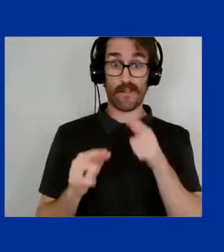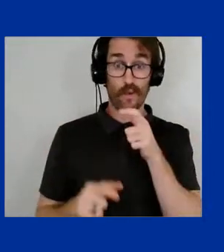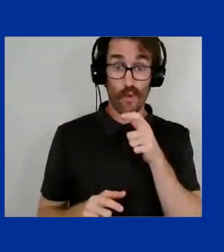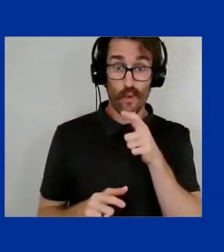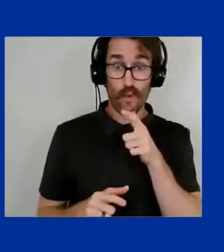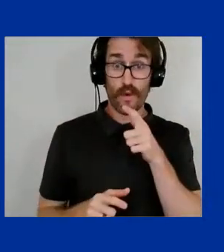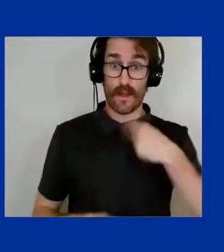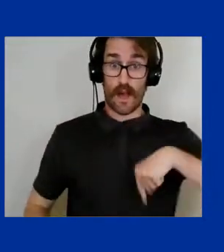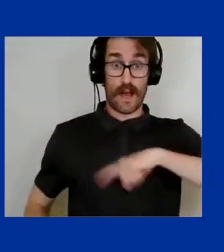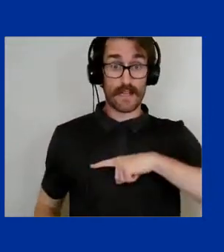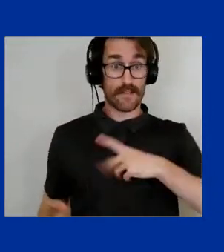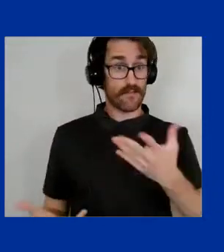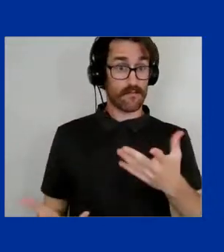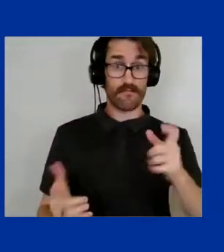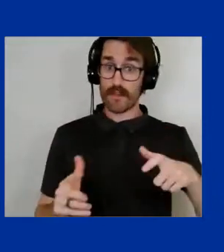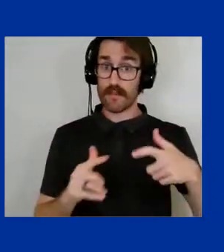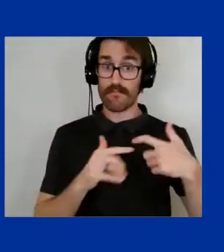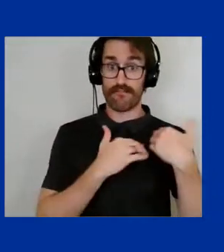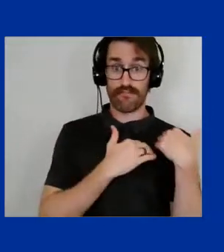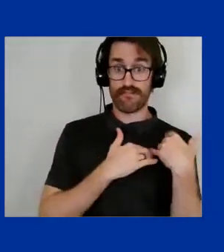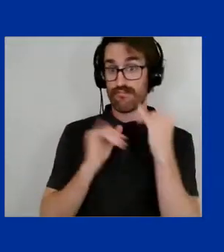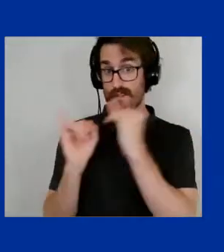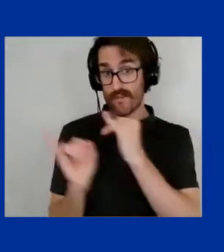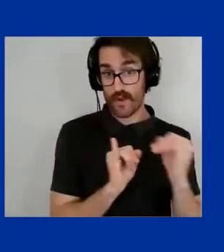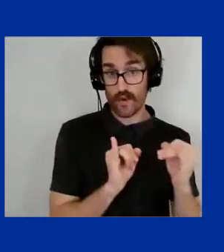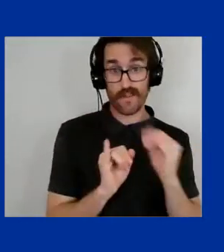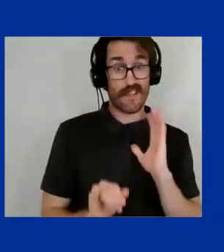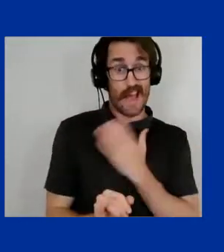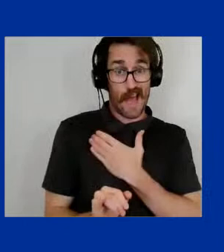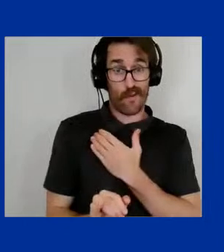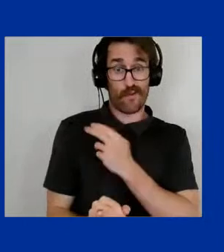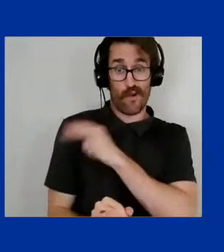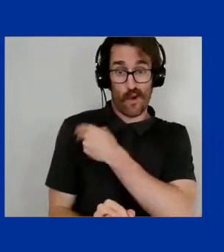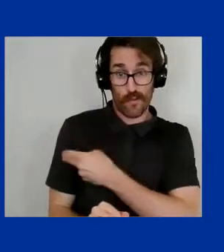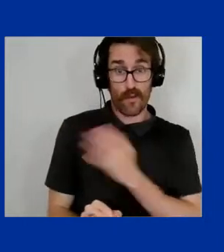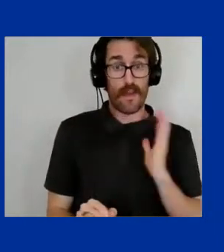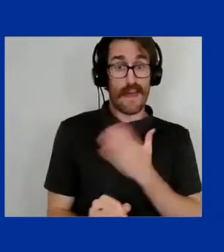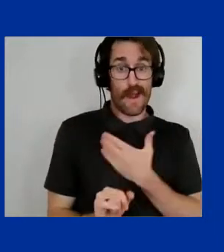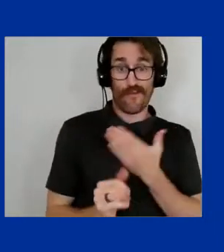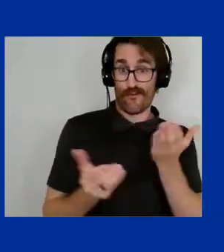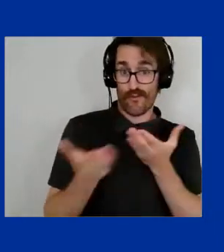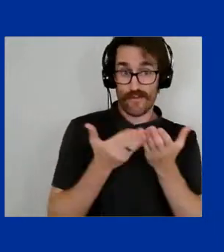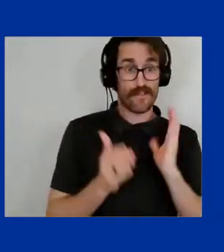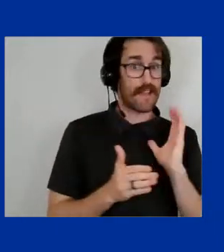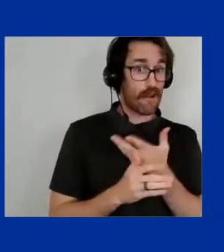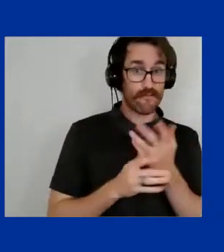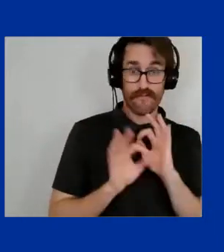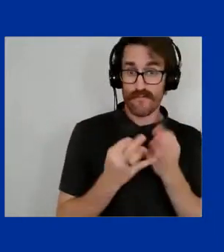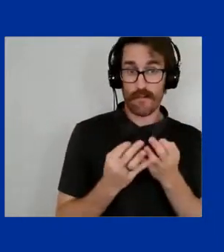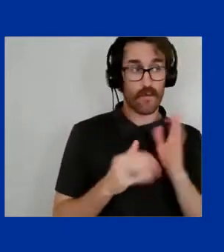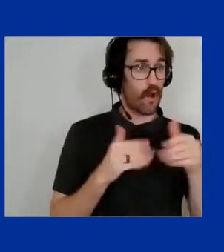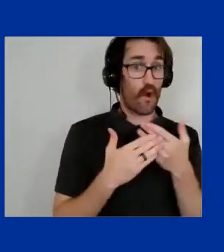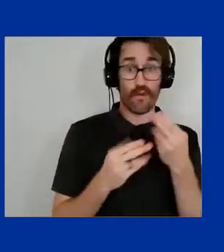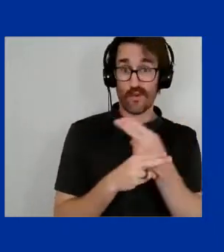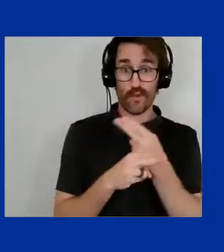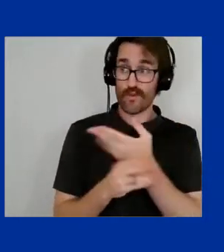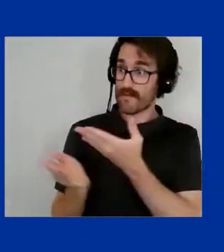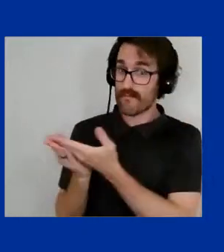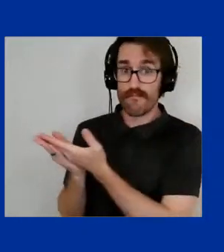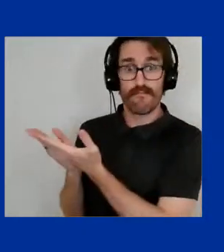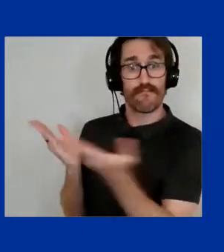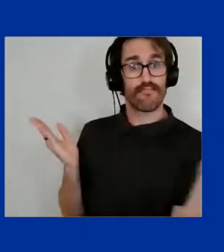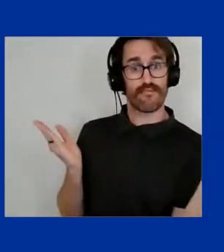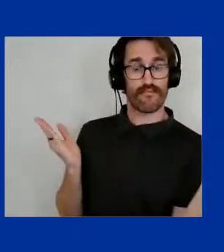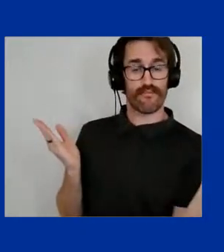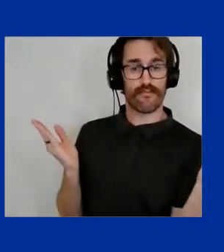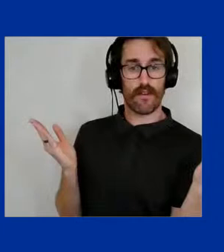is our hospital, these are the services that we or our family or our friends and others are going to need,